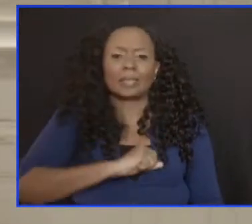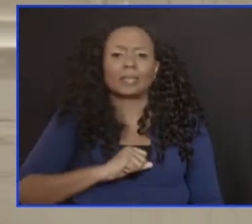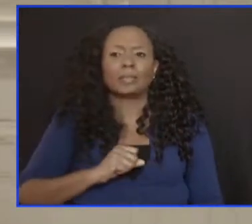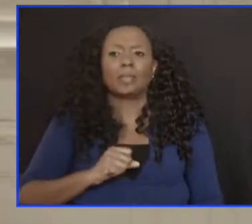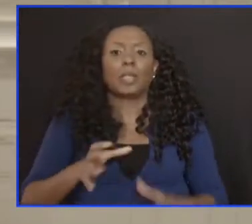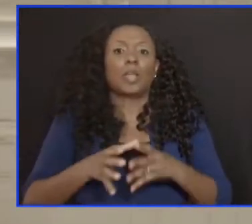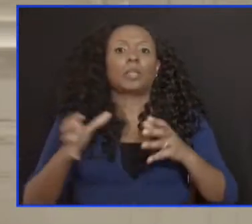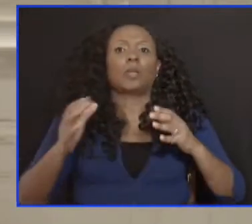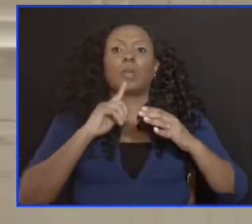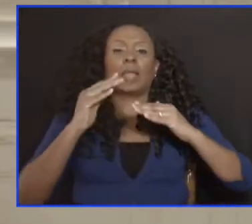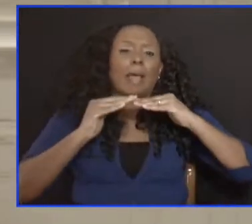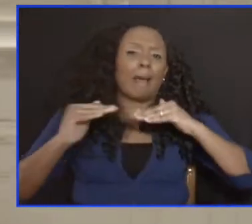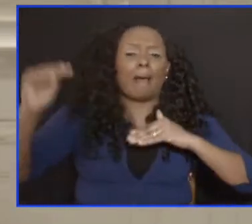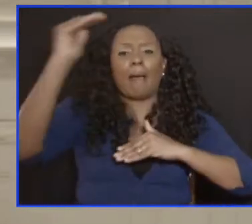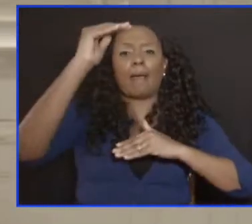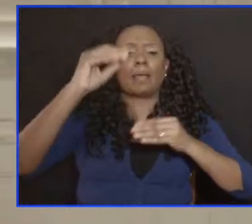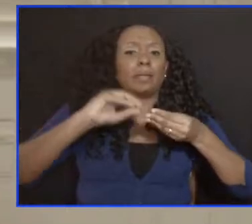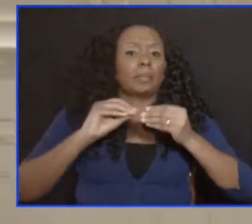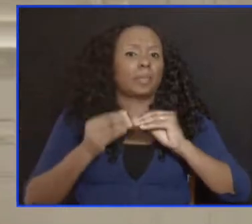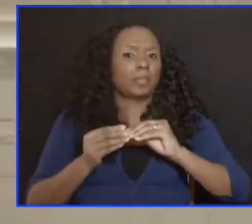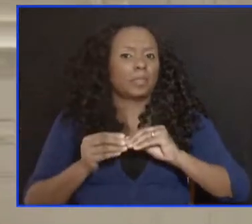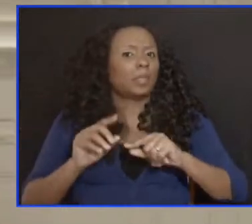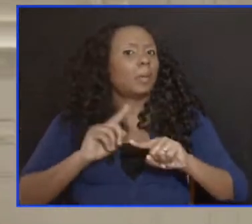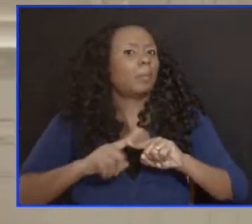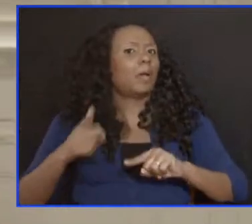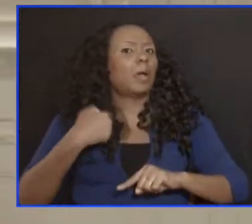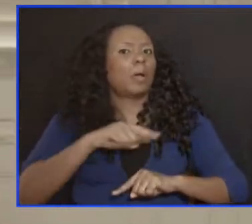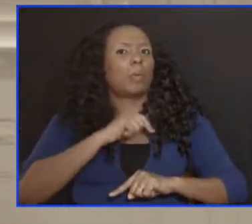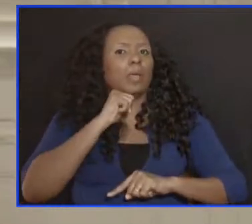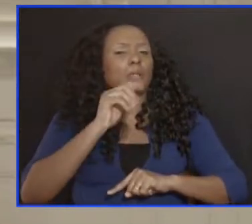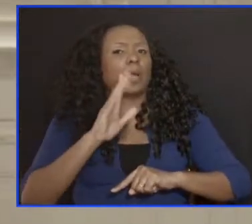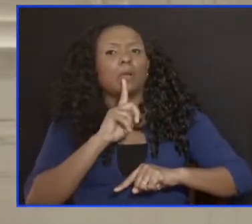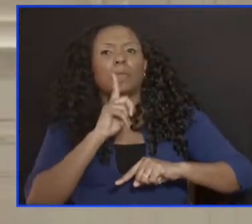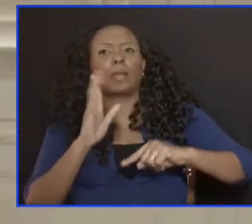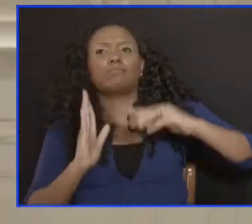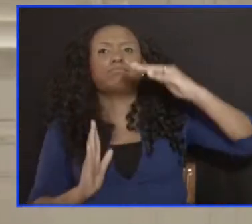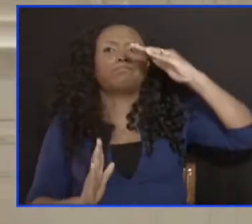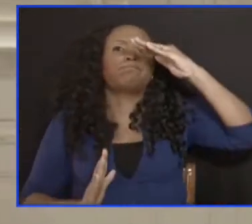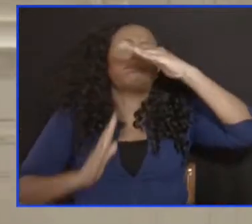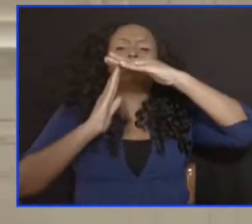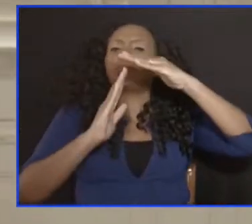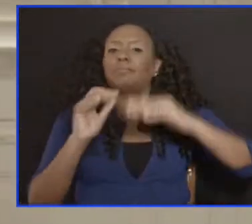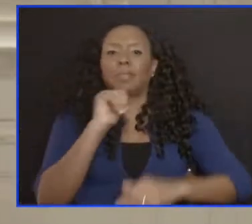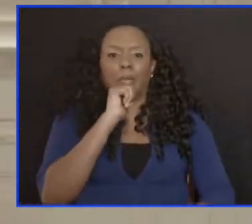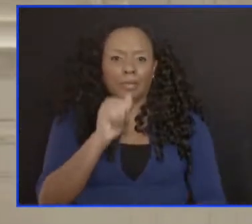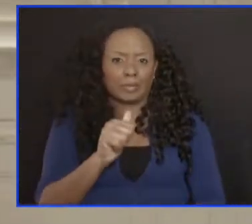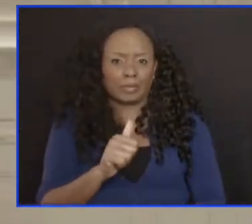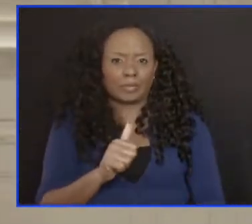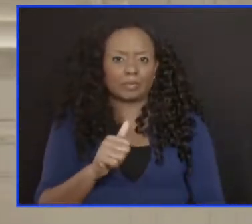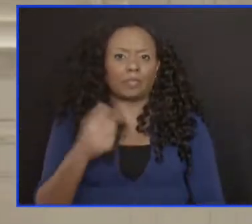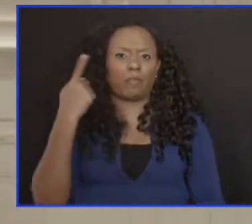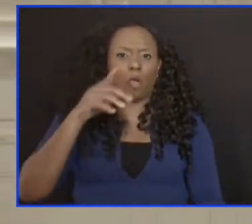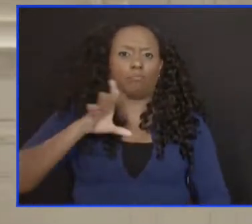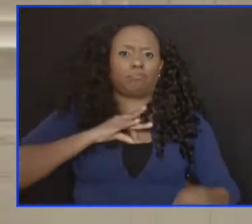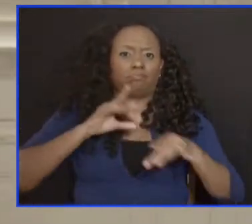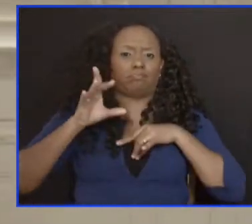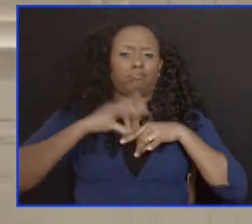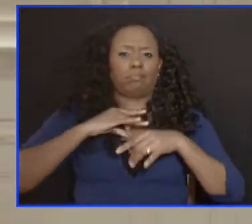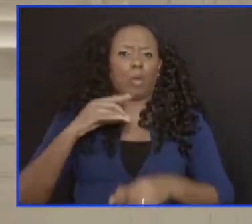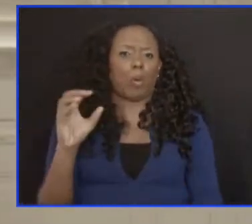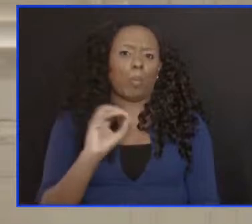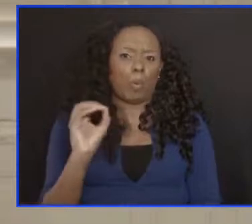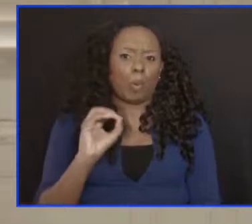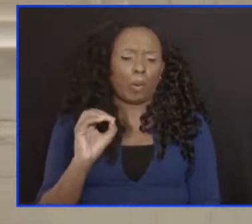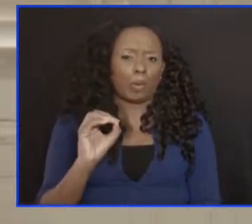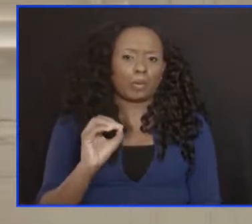so? In the context of what I've just spoken about. Good governance, protocols which were in place, but I think